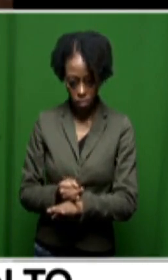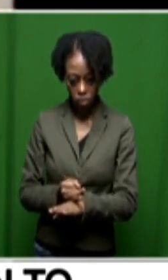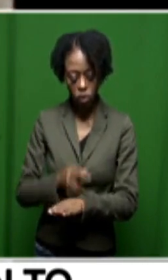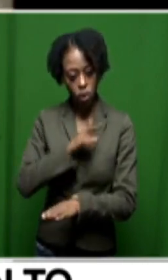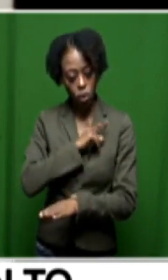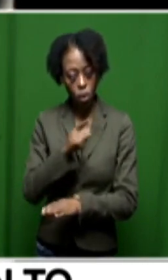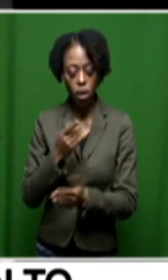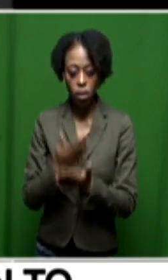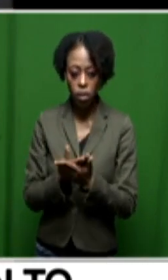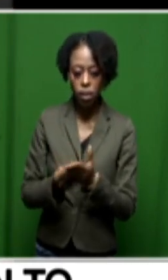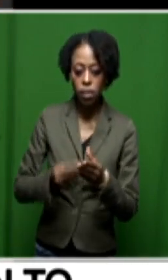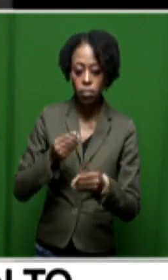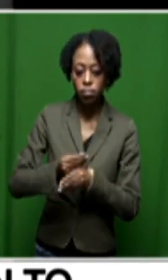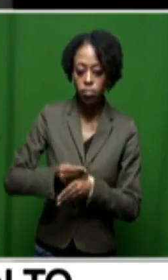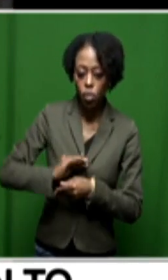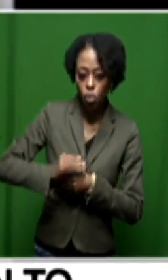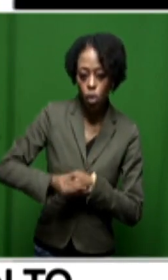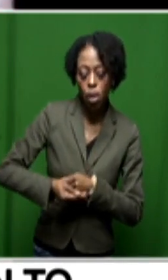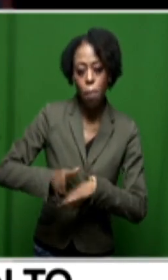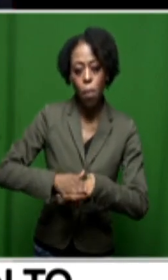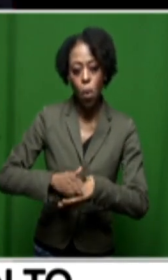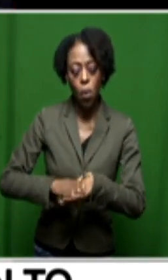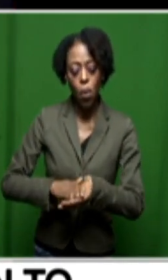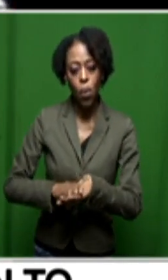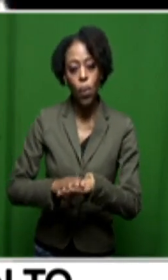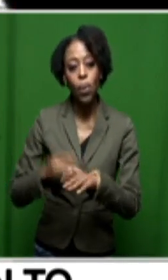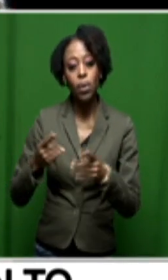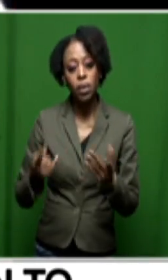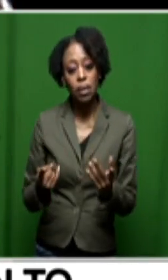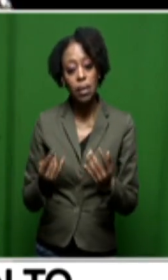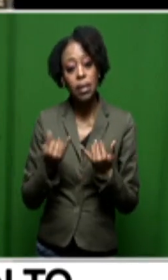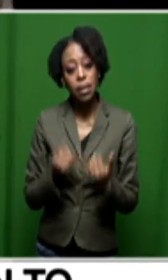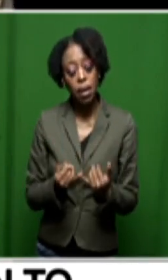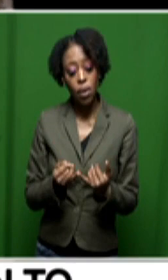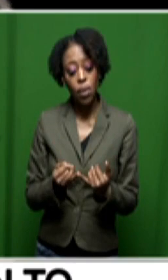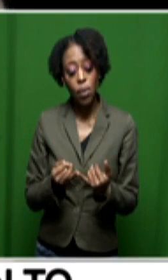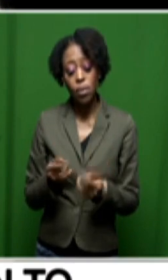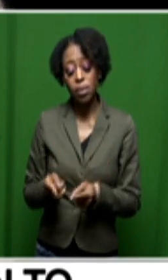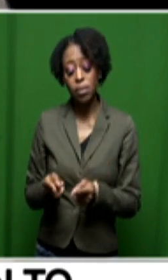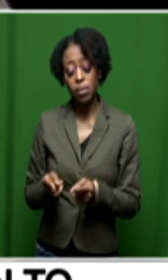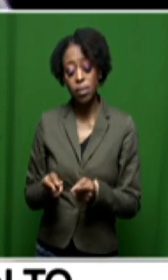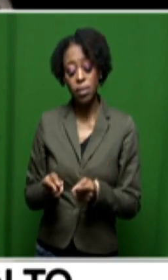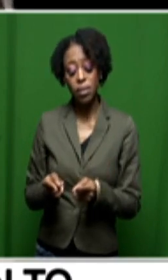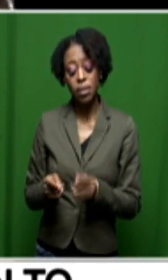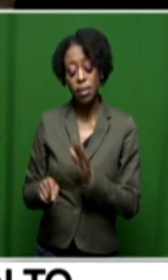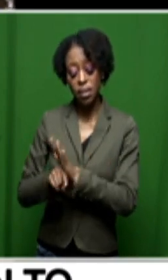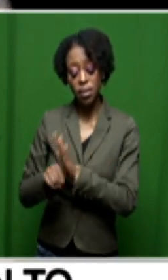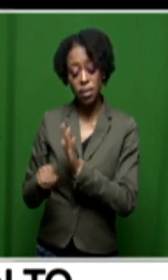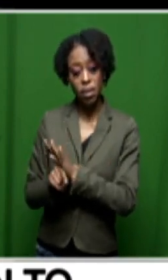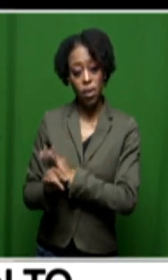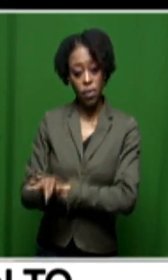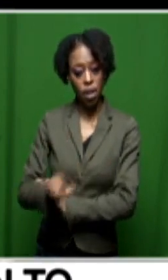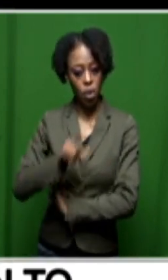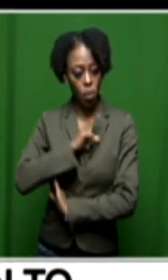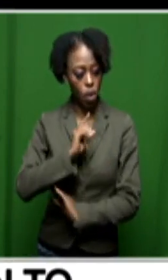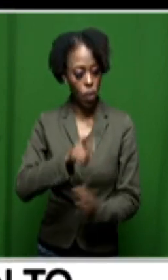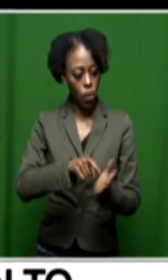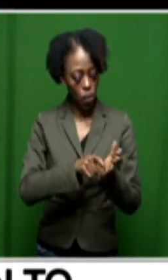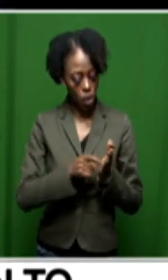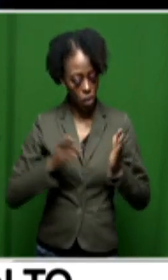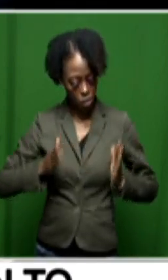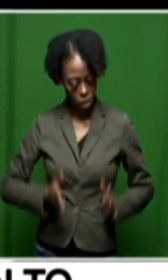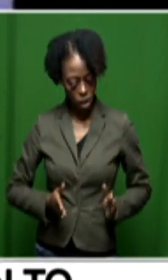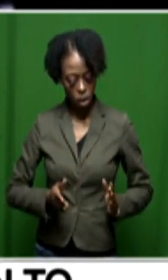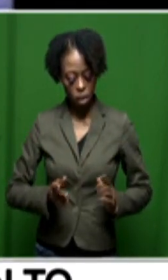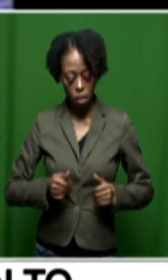to increase that coverage. And the danger on one side of doing that is because you require the body